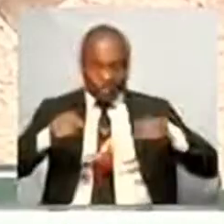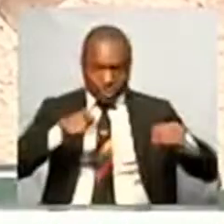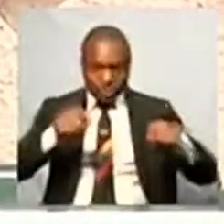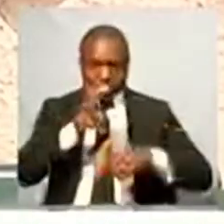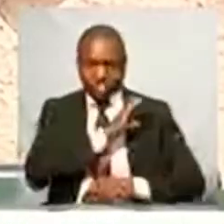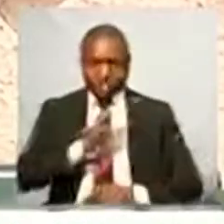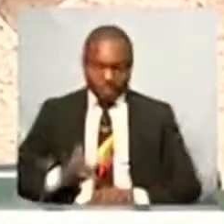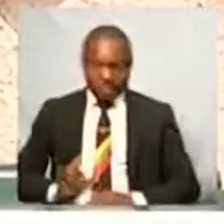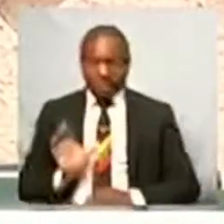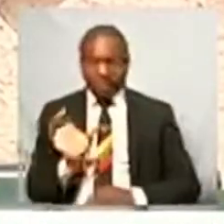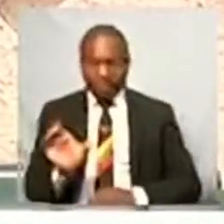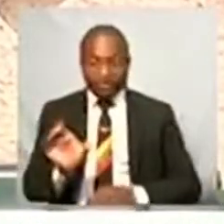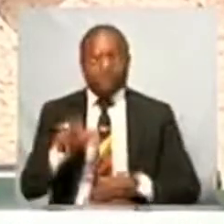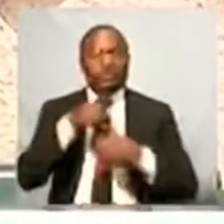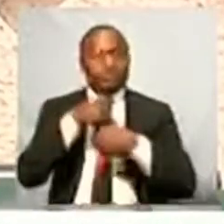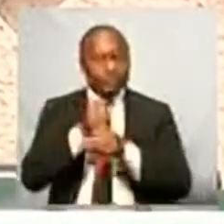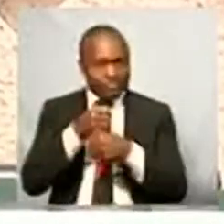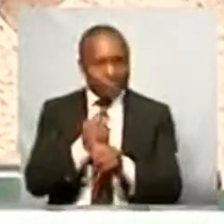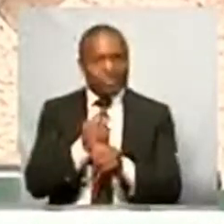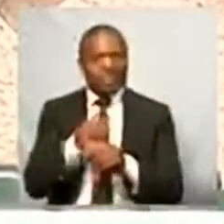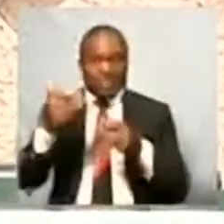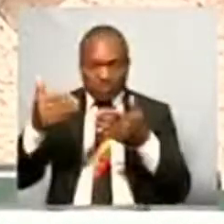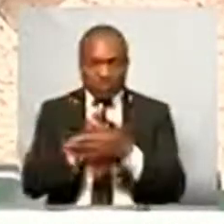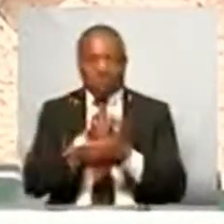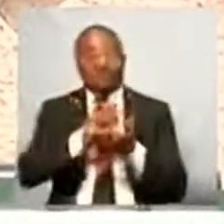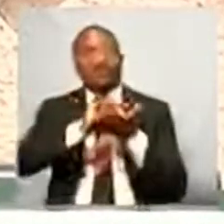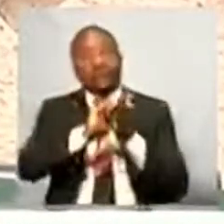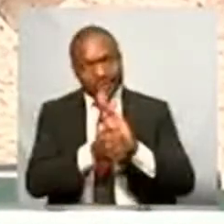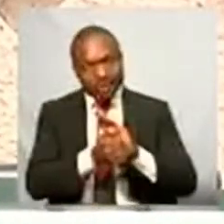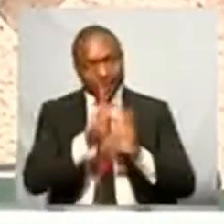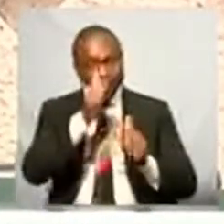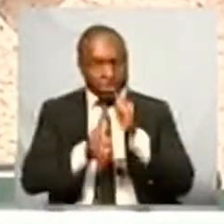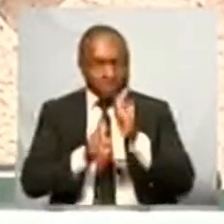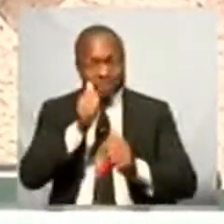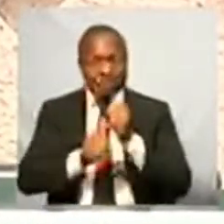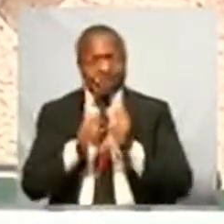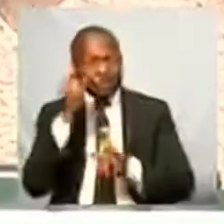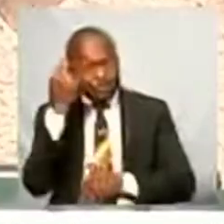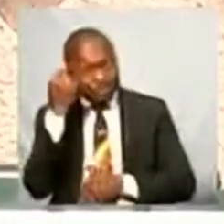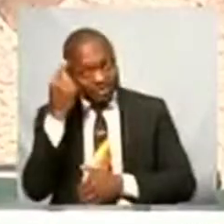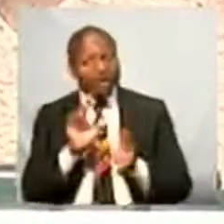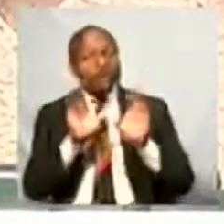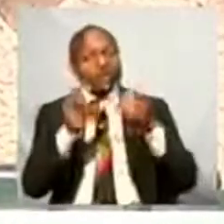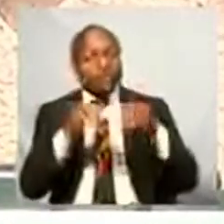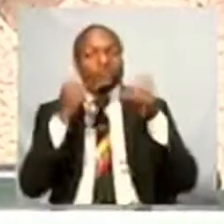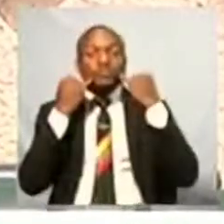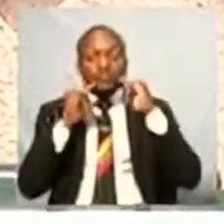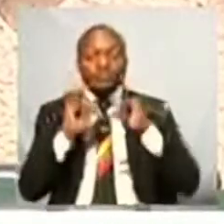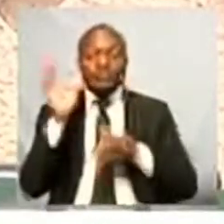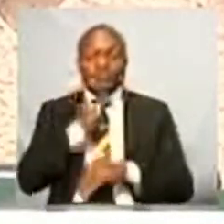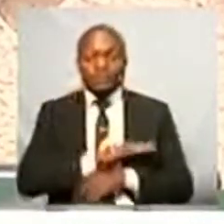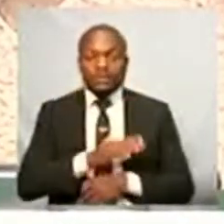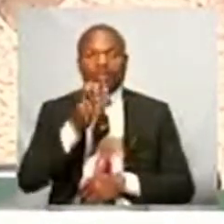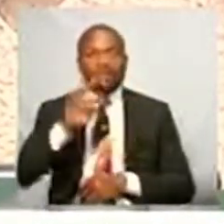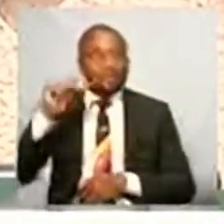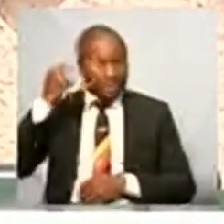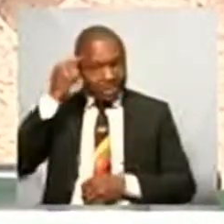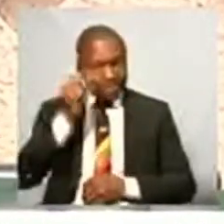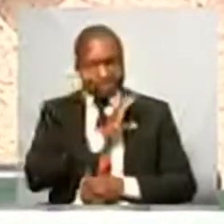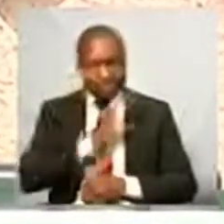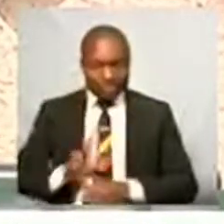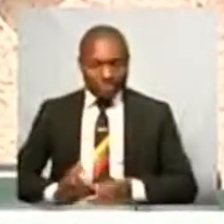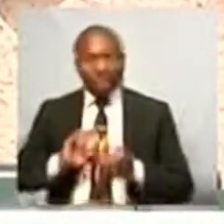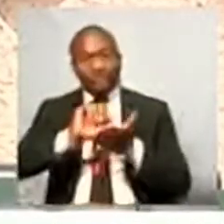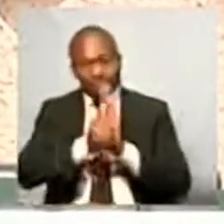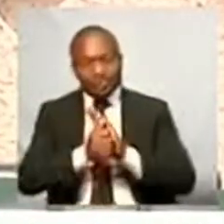sector in order to come up with a new act, which we understand, and the committee was informed that there's a state-owned entities act